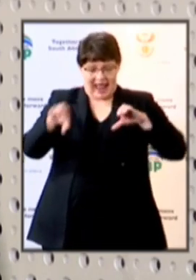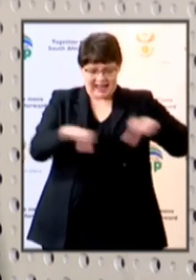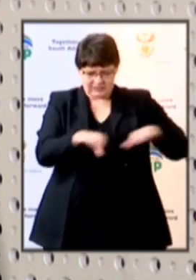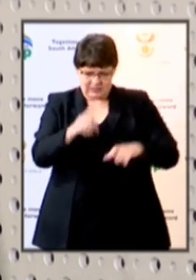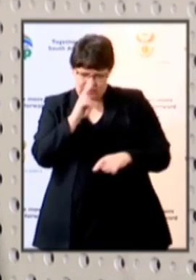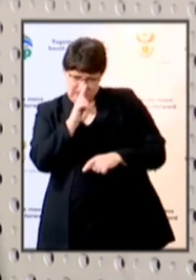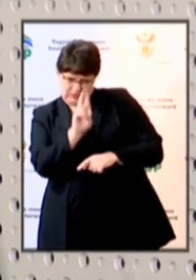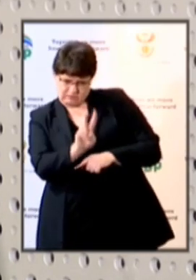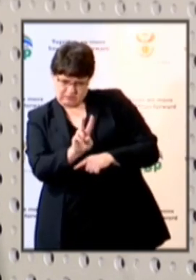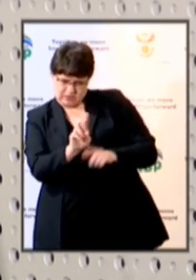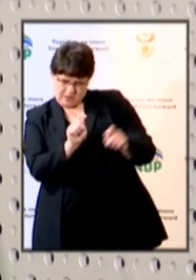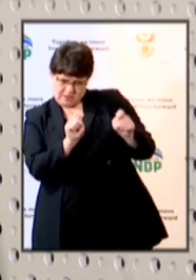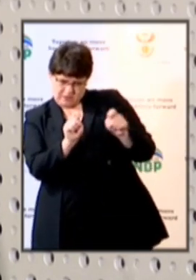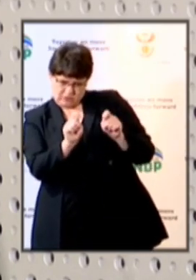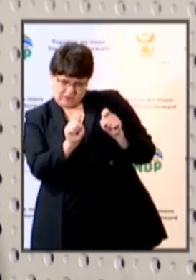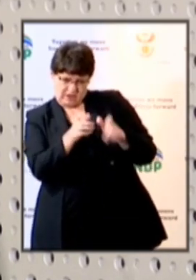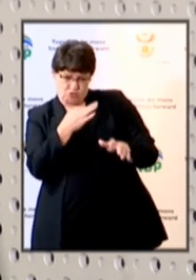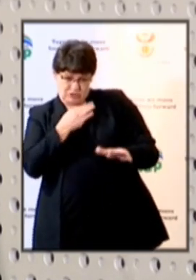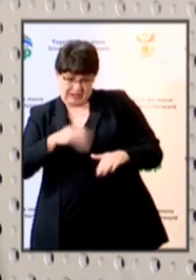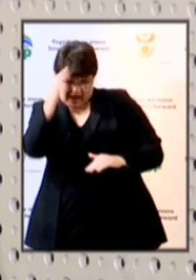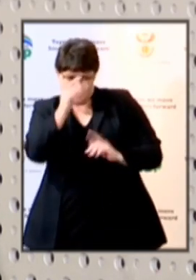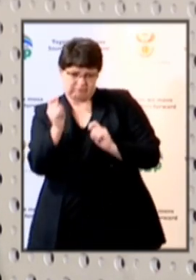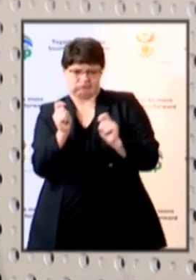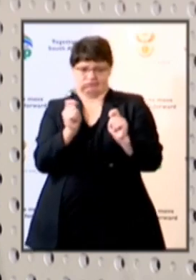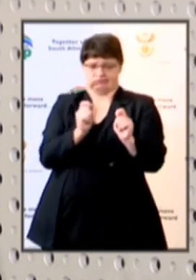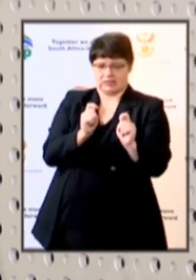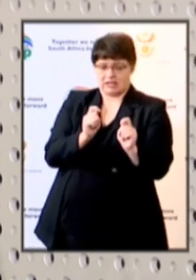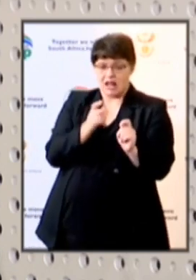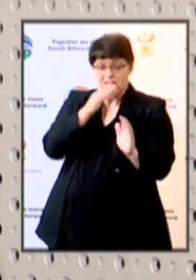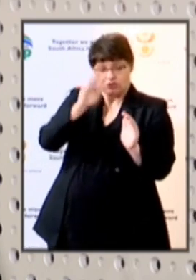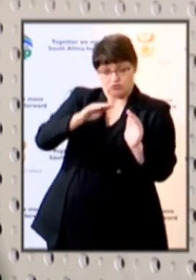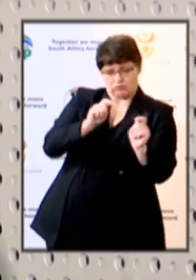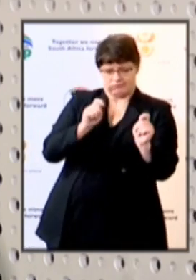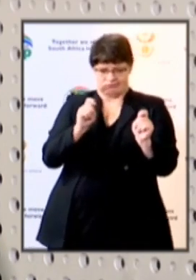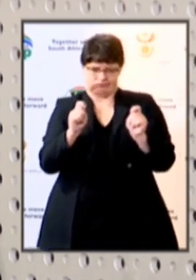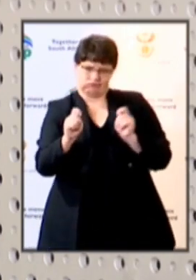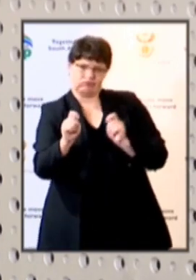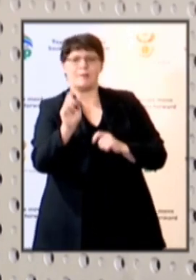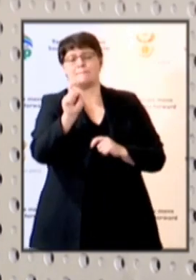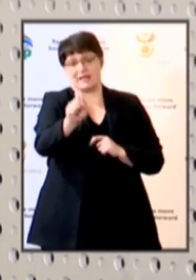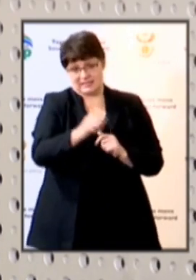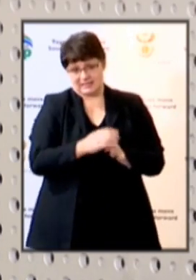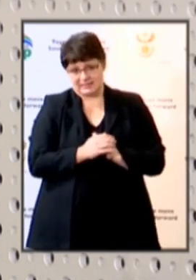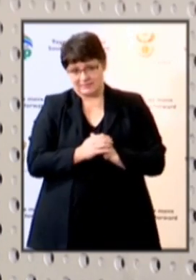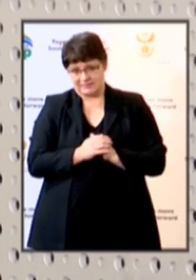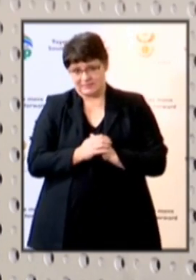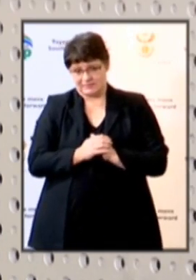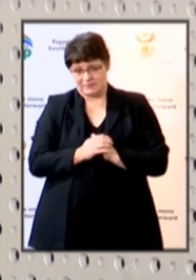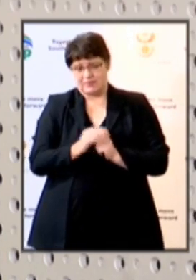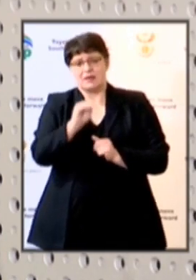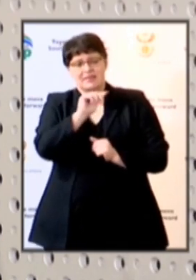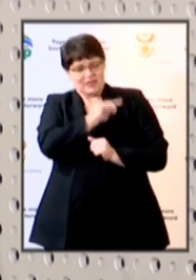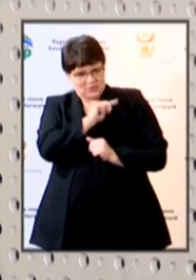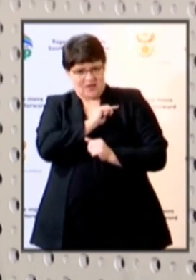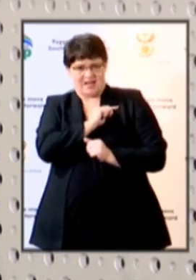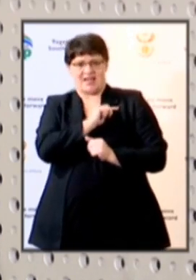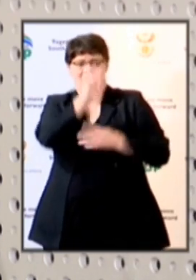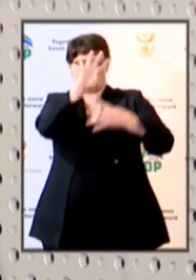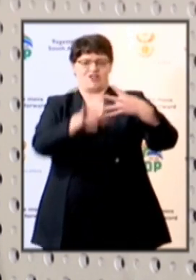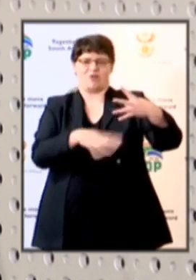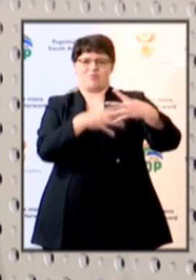activity with the level of risk. So that sets out the broad framework. As we've